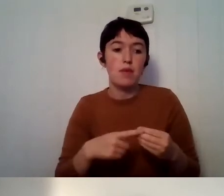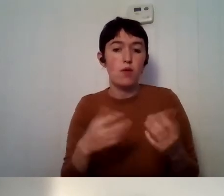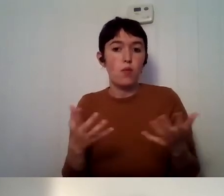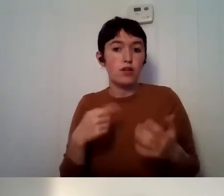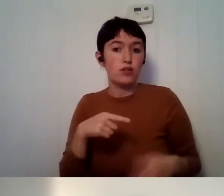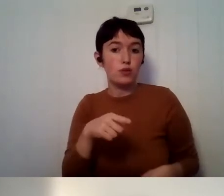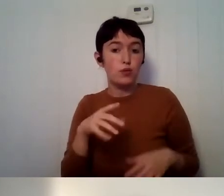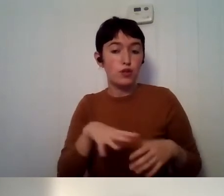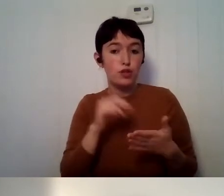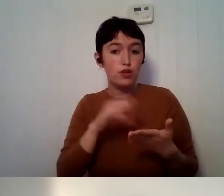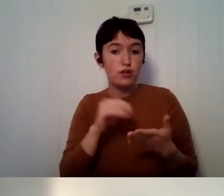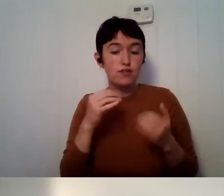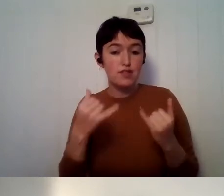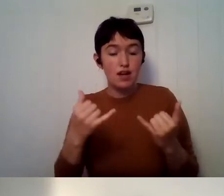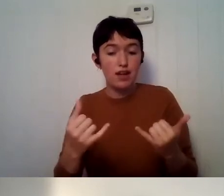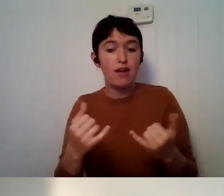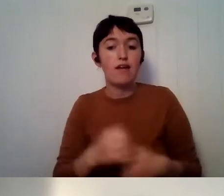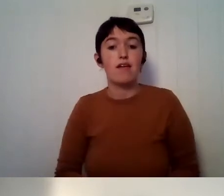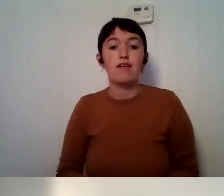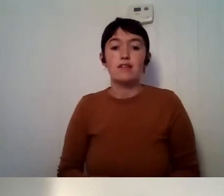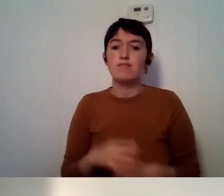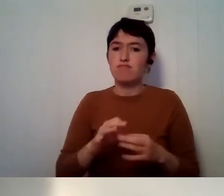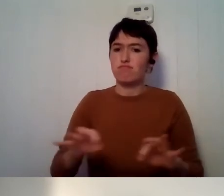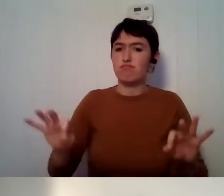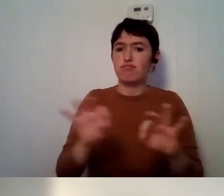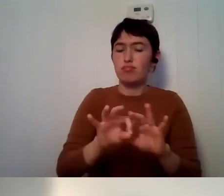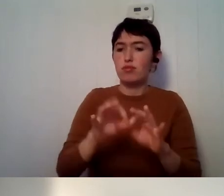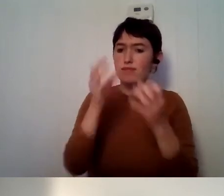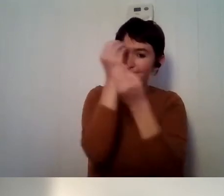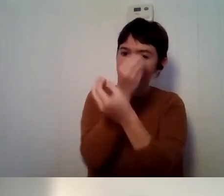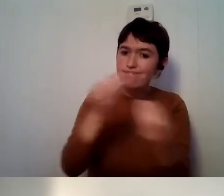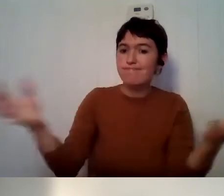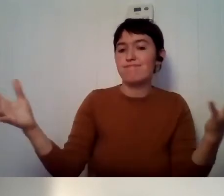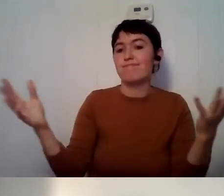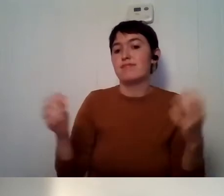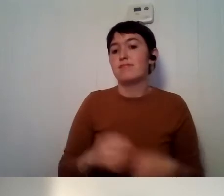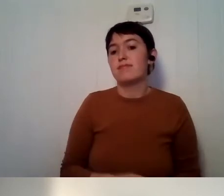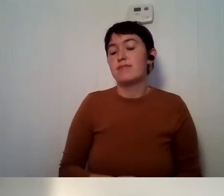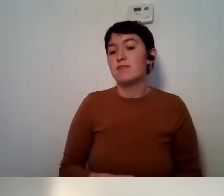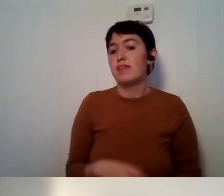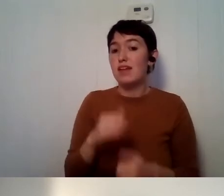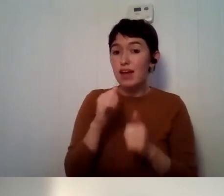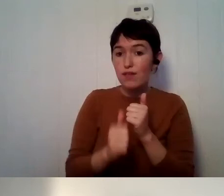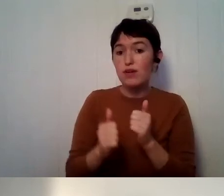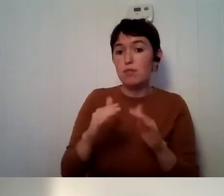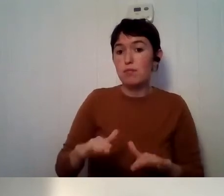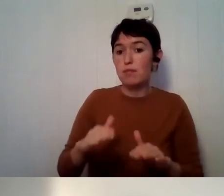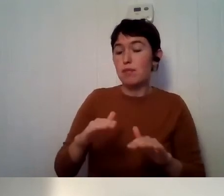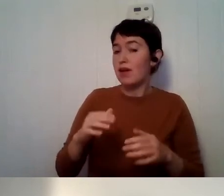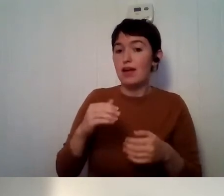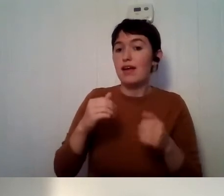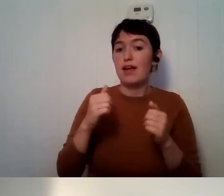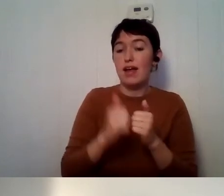out, and that's how we make the biggest change, is by telling other people about it, because every person you tell, they're going to tell 10 more